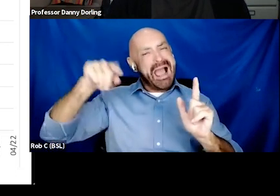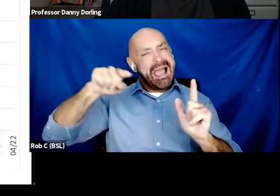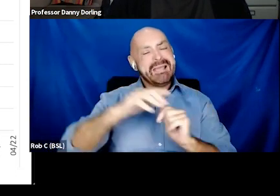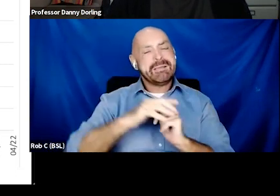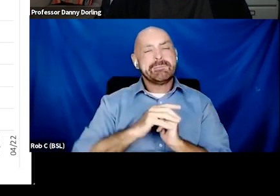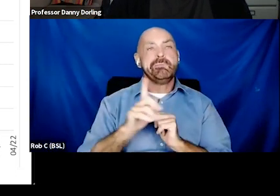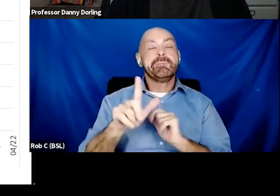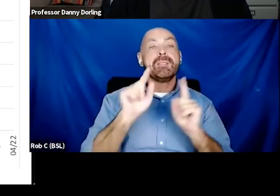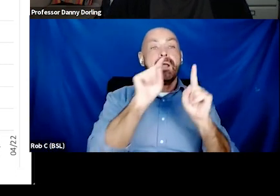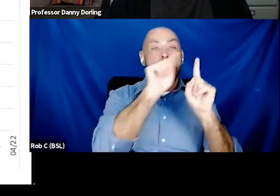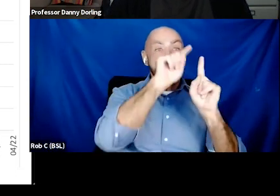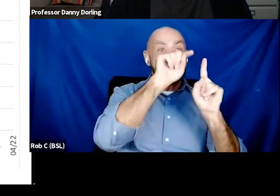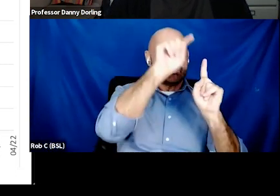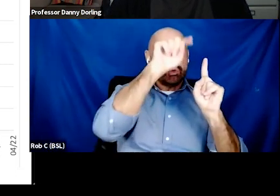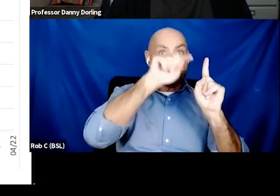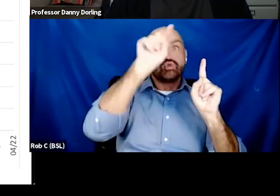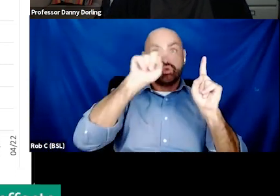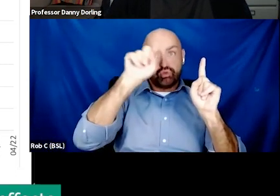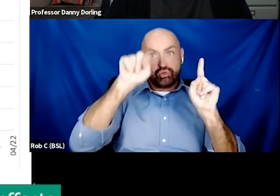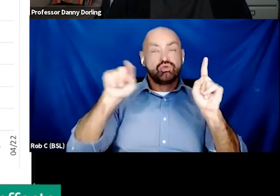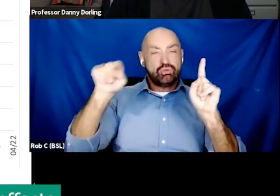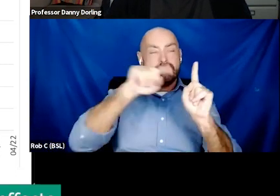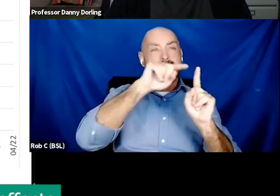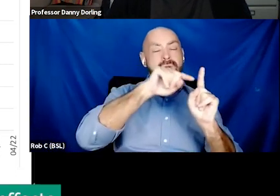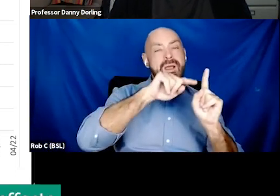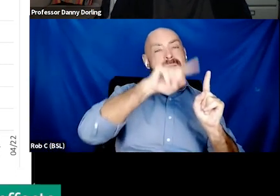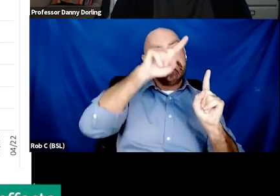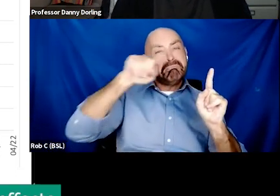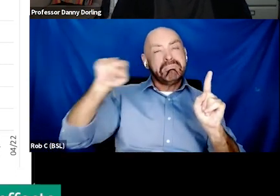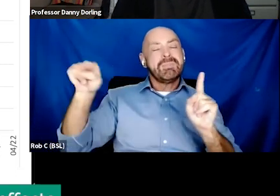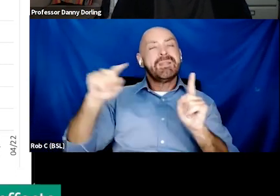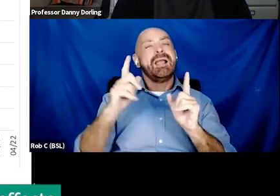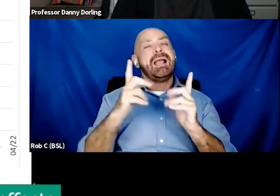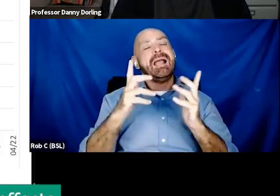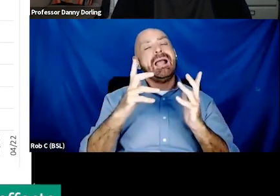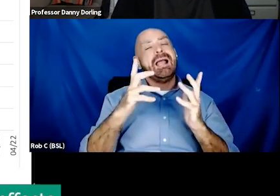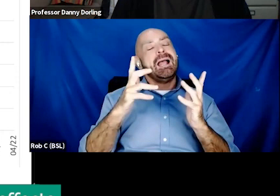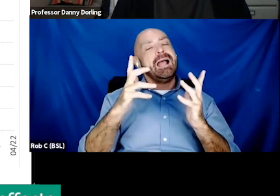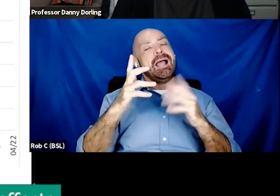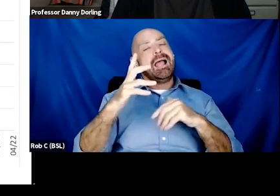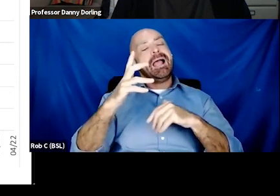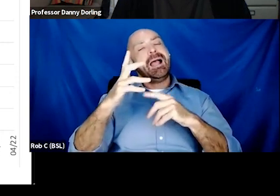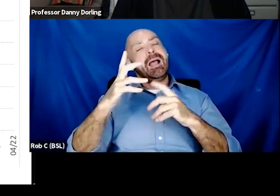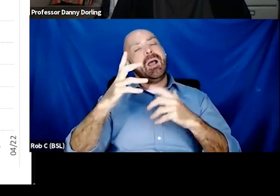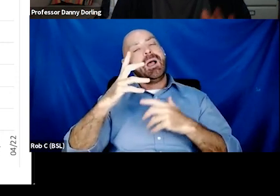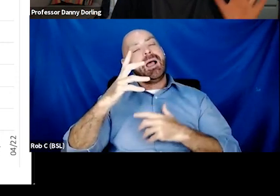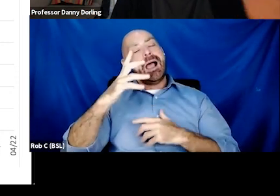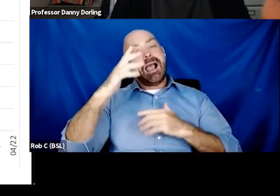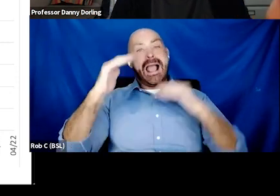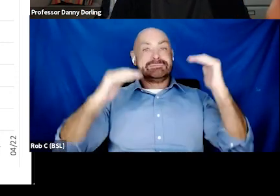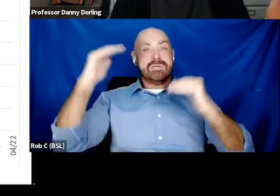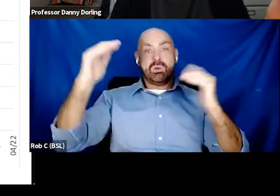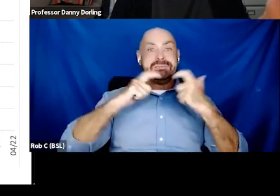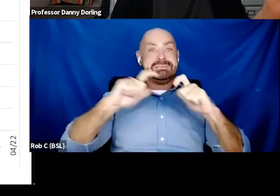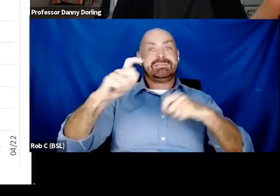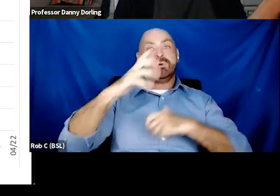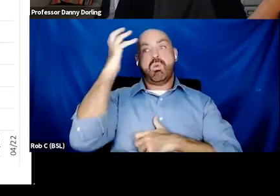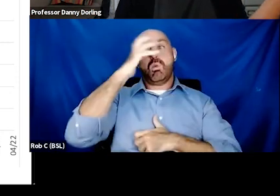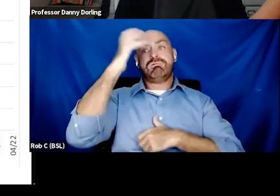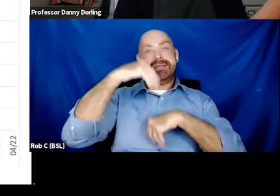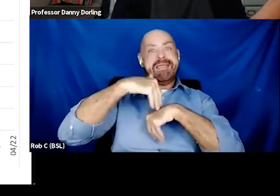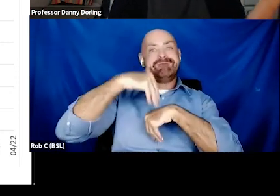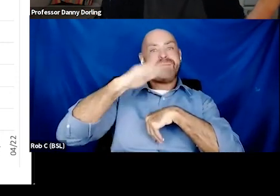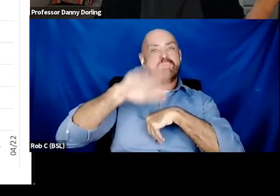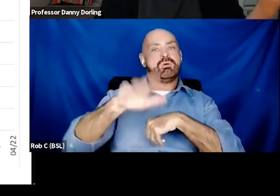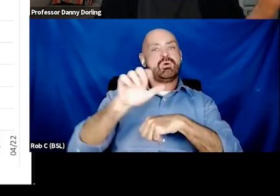dotted line is the proportion of adults very or somewhat worried about the effects of COVID on their life right now. And of course, initially, it's